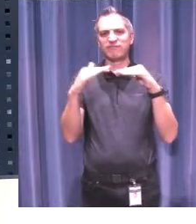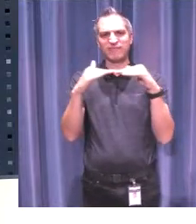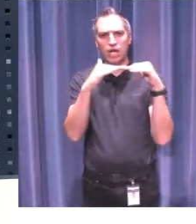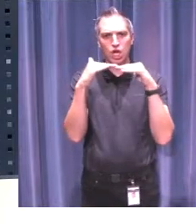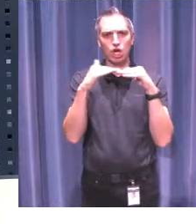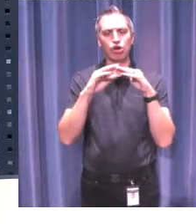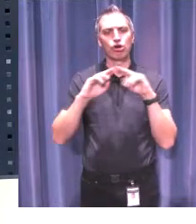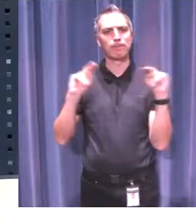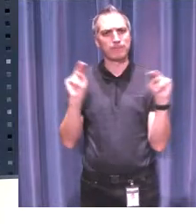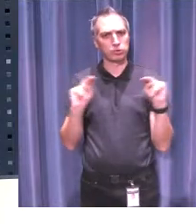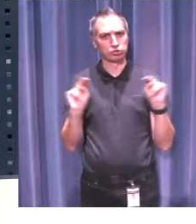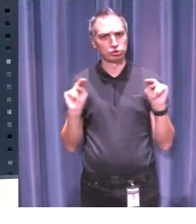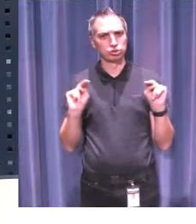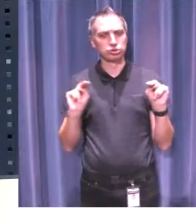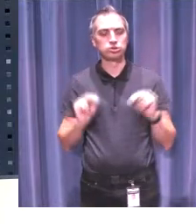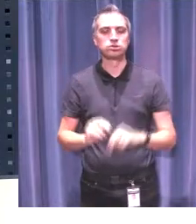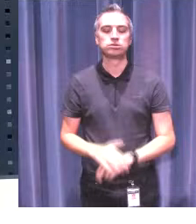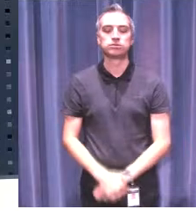impartial manner.